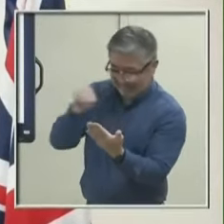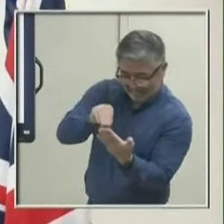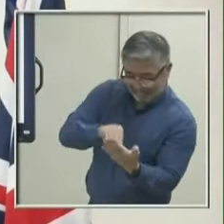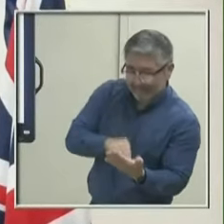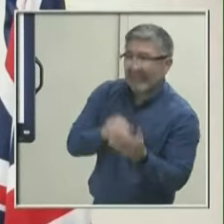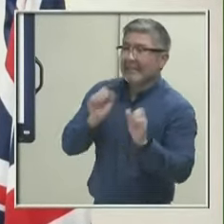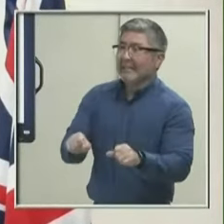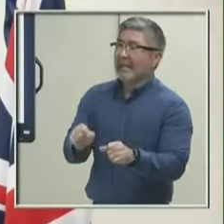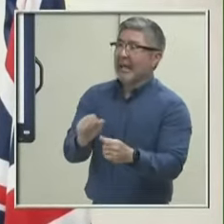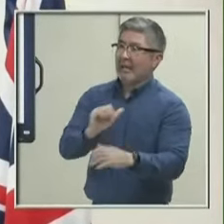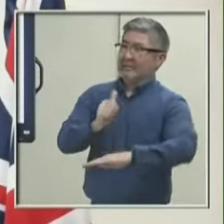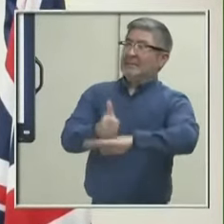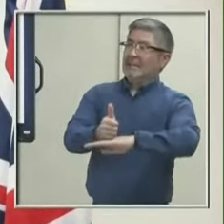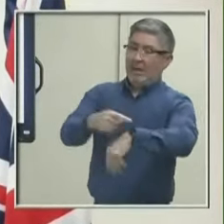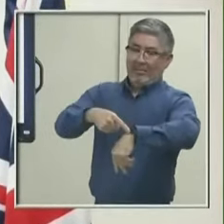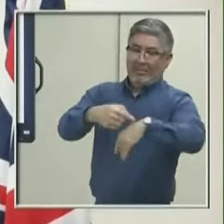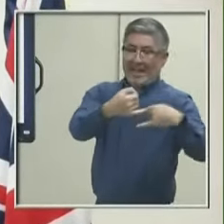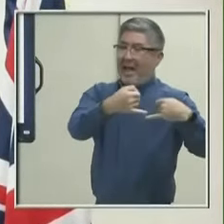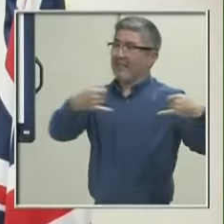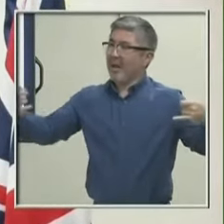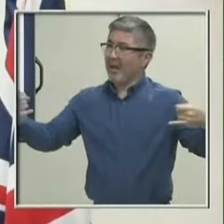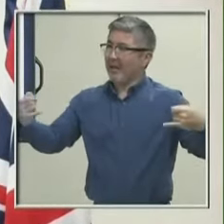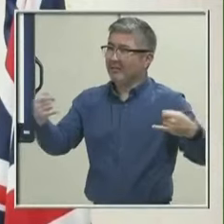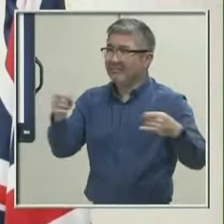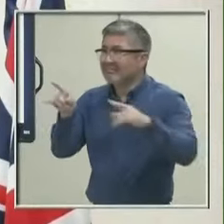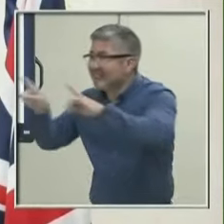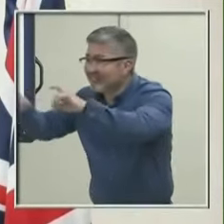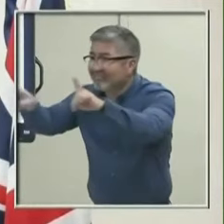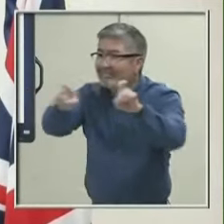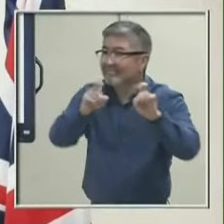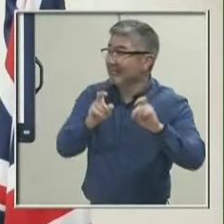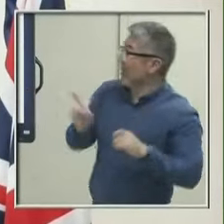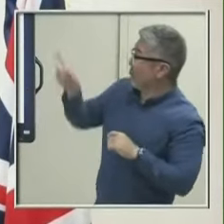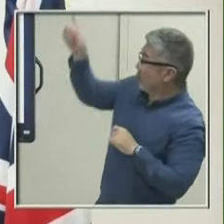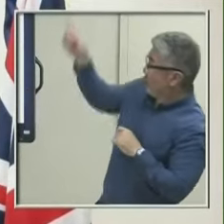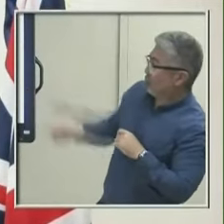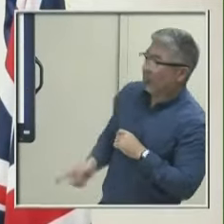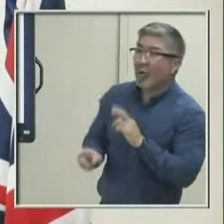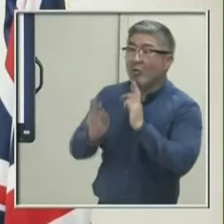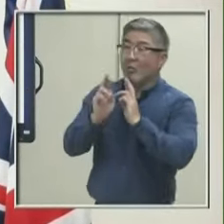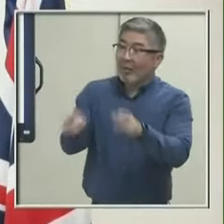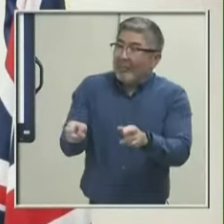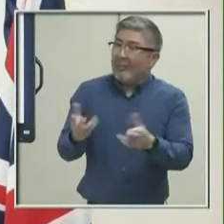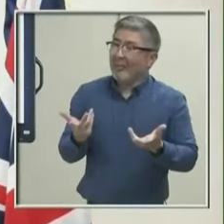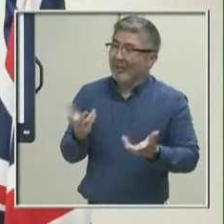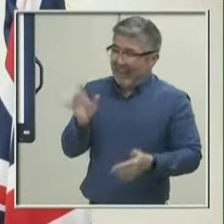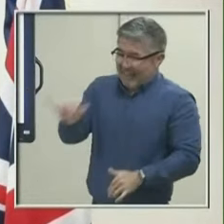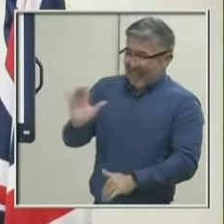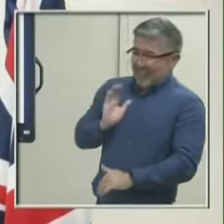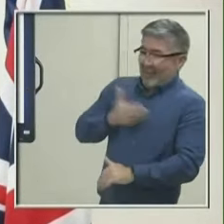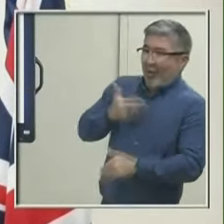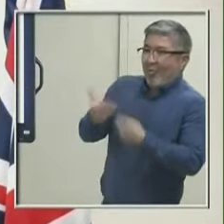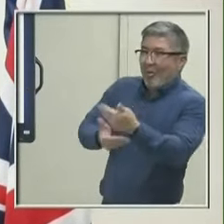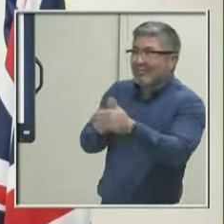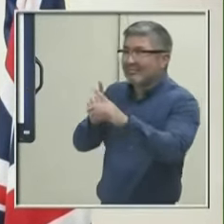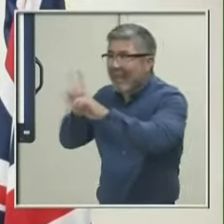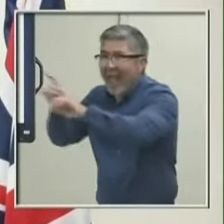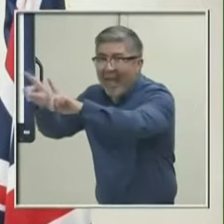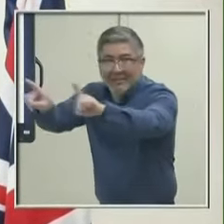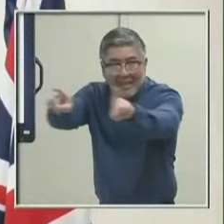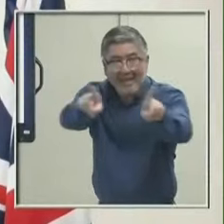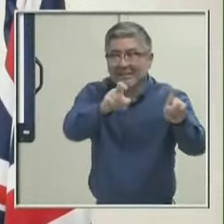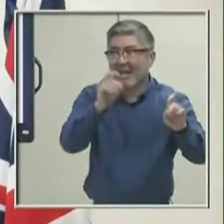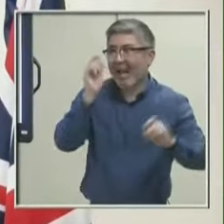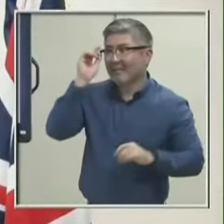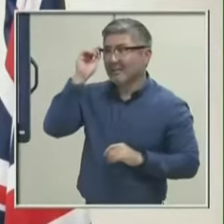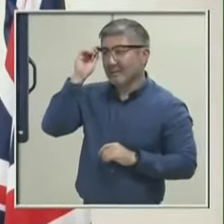together. What you'll see in the report is essentially the outcome of that process. You will see every single